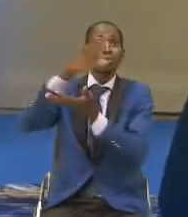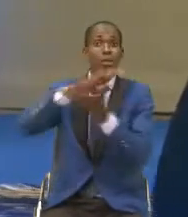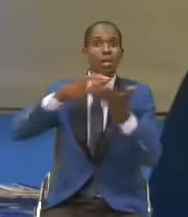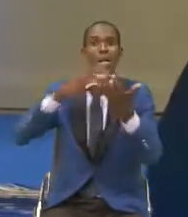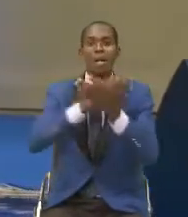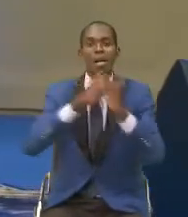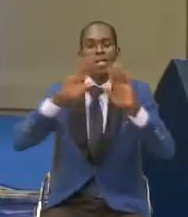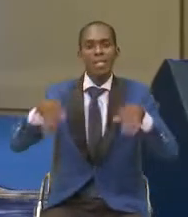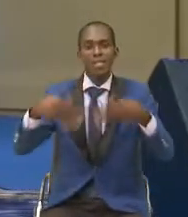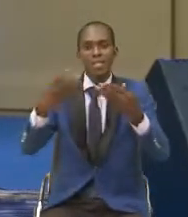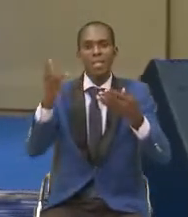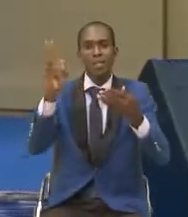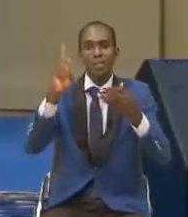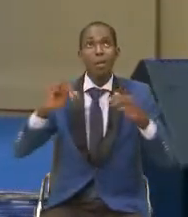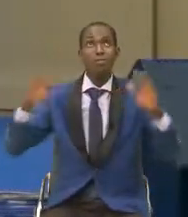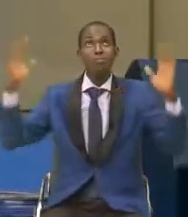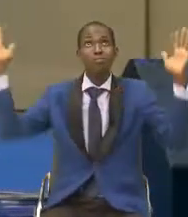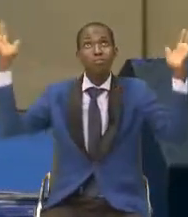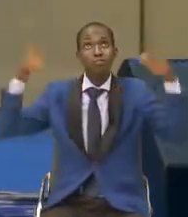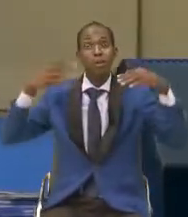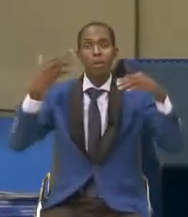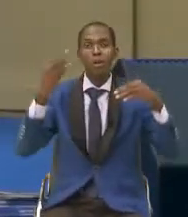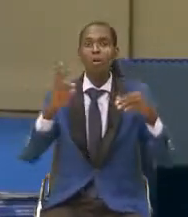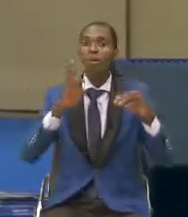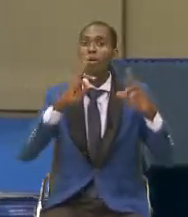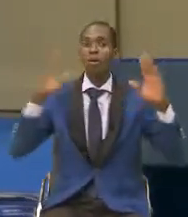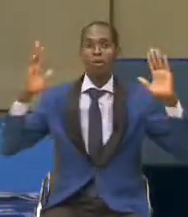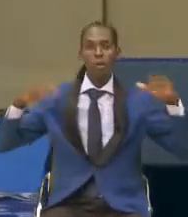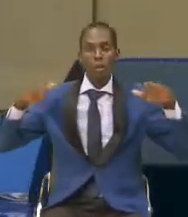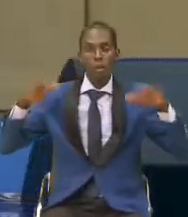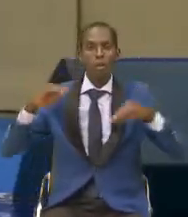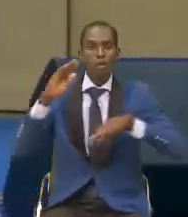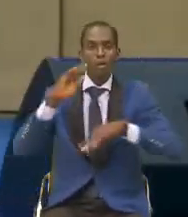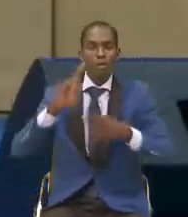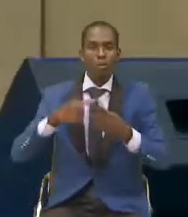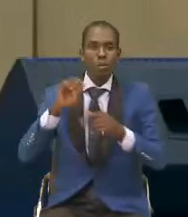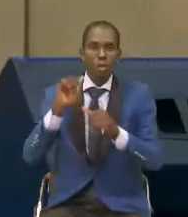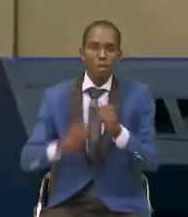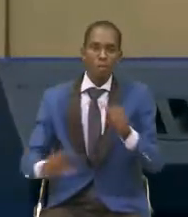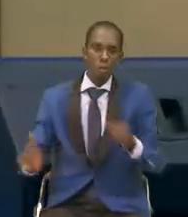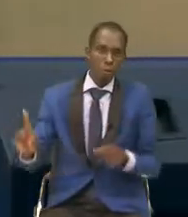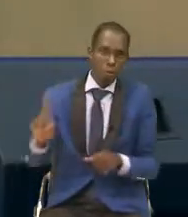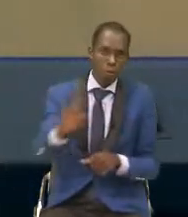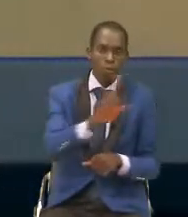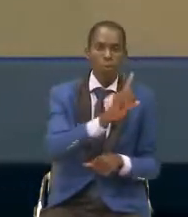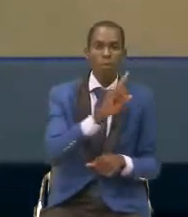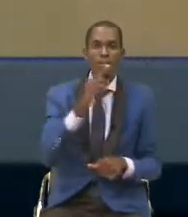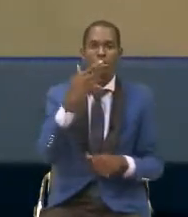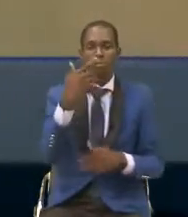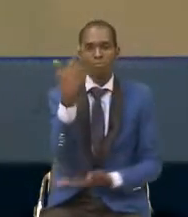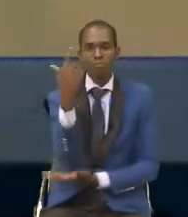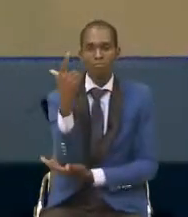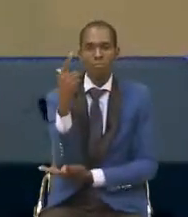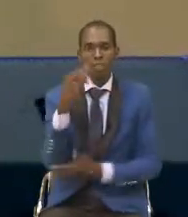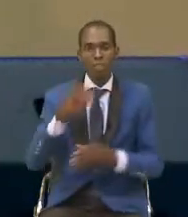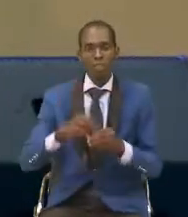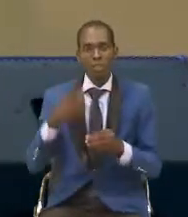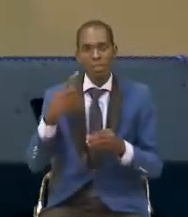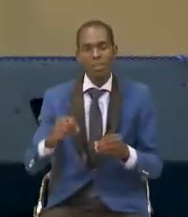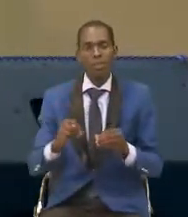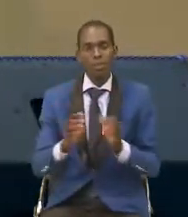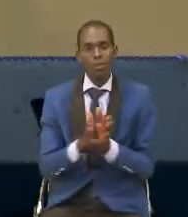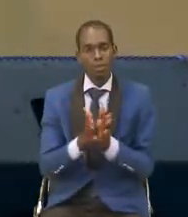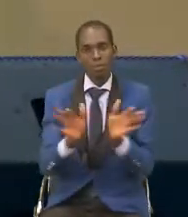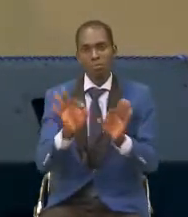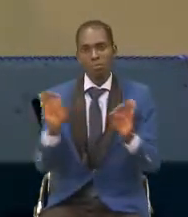make bright clouds and give them showers of rain to everyone